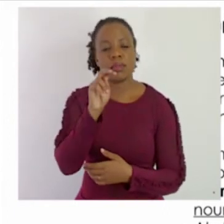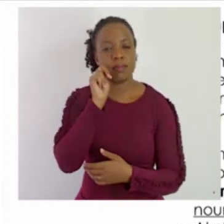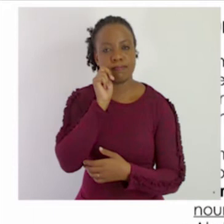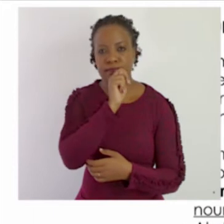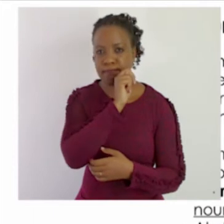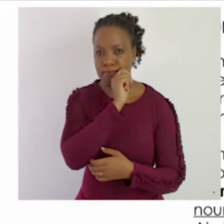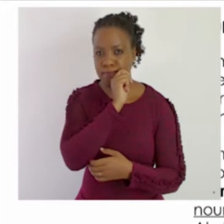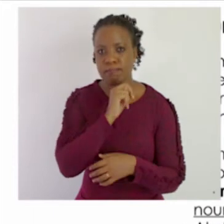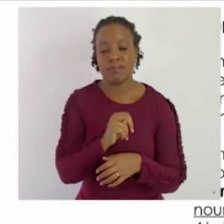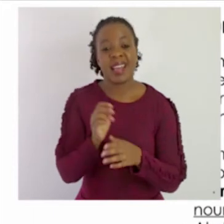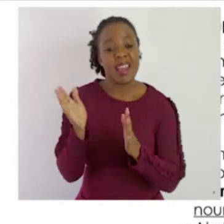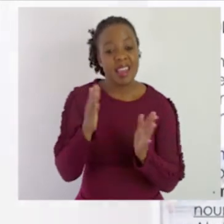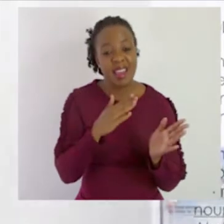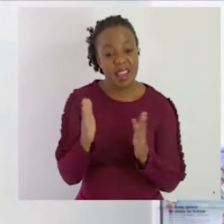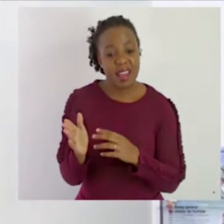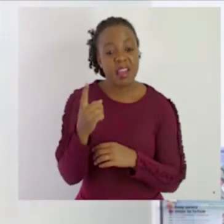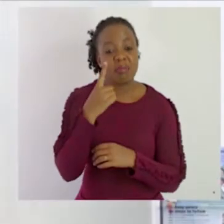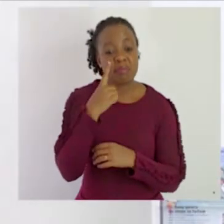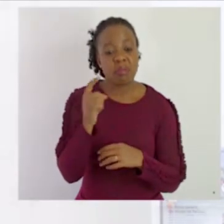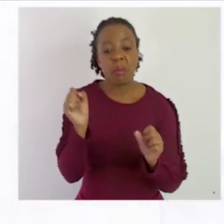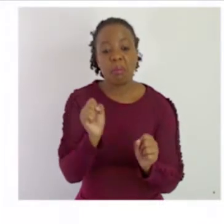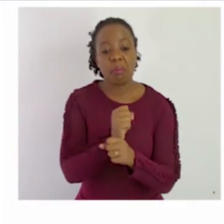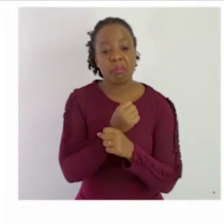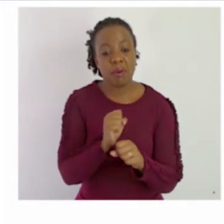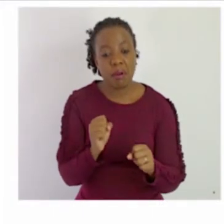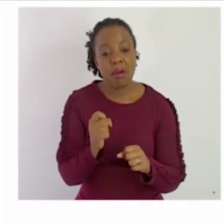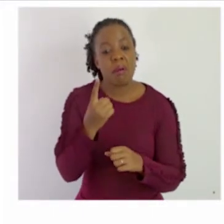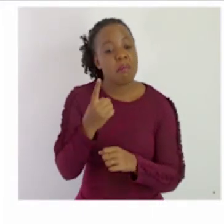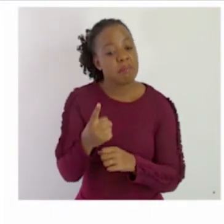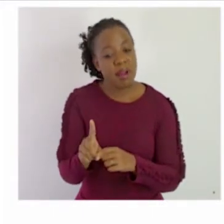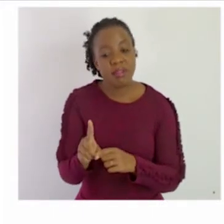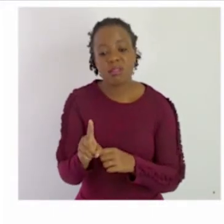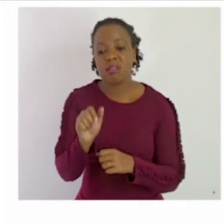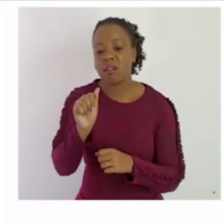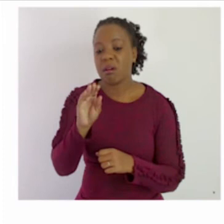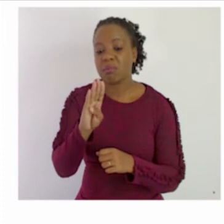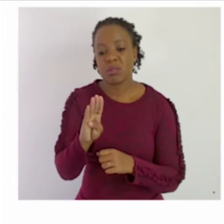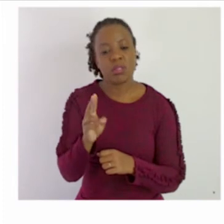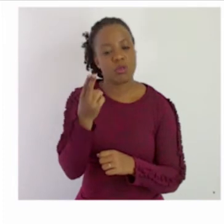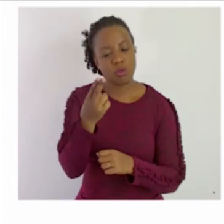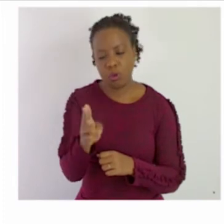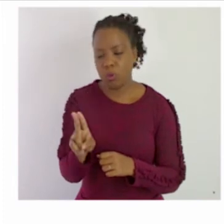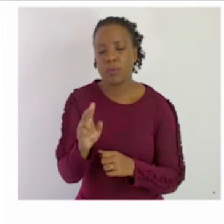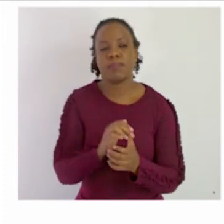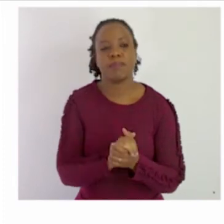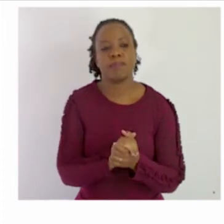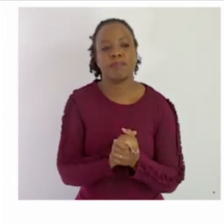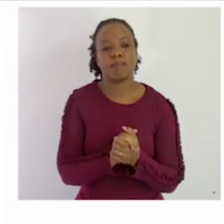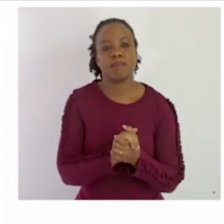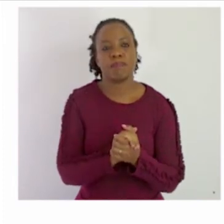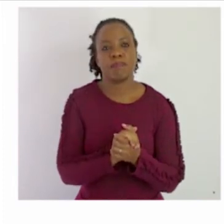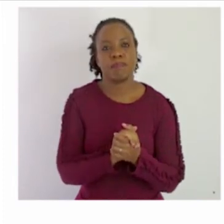Although it cannot be seen, air is not an abstract noun. It is not